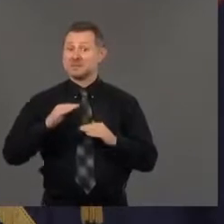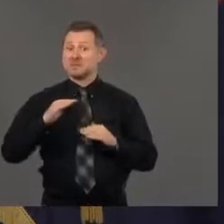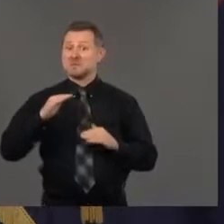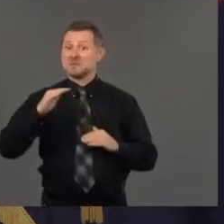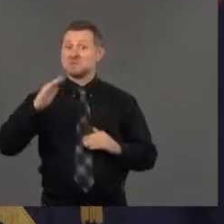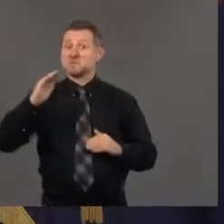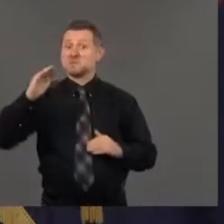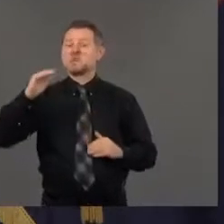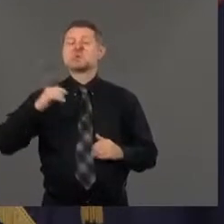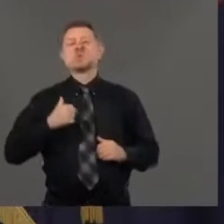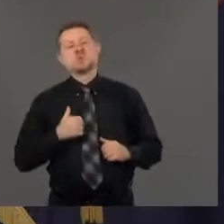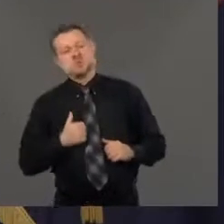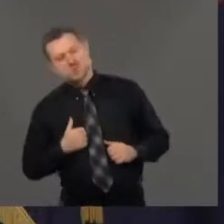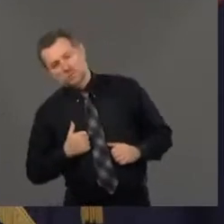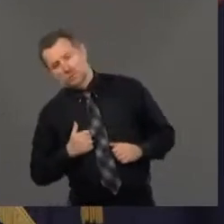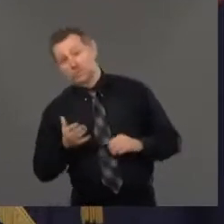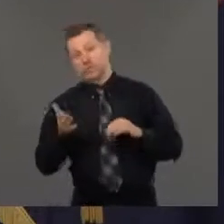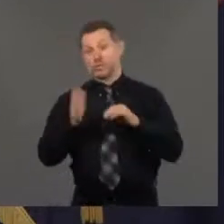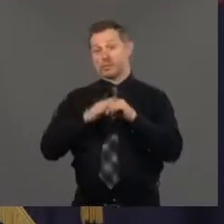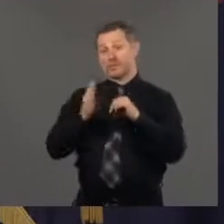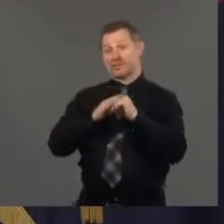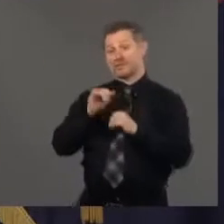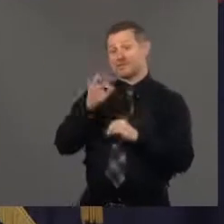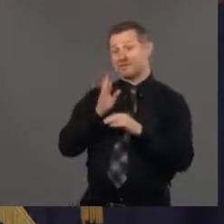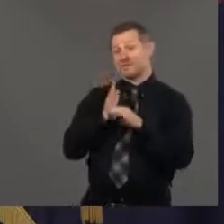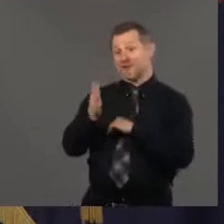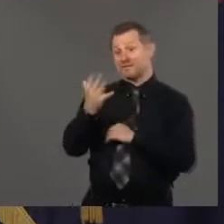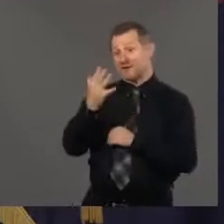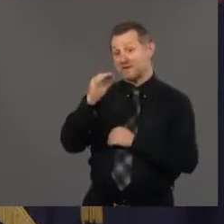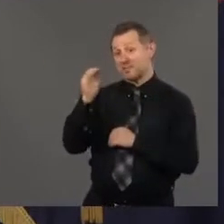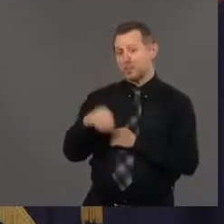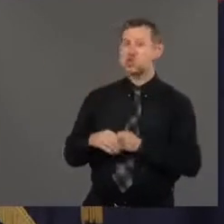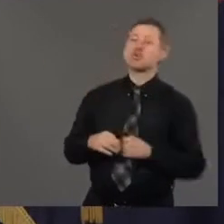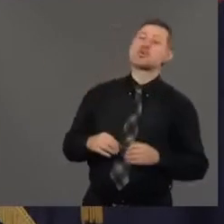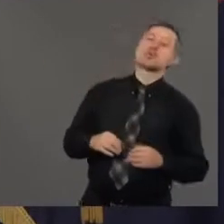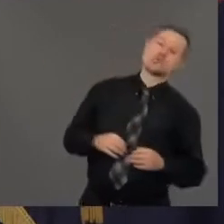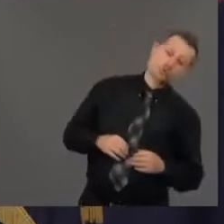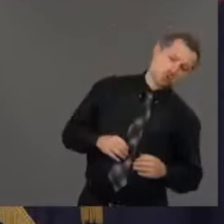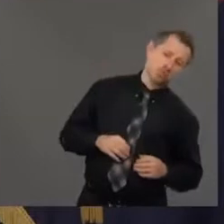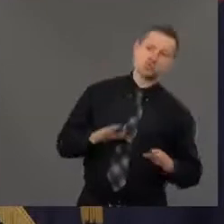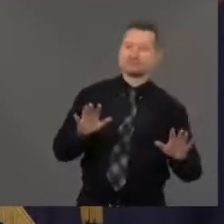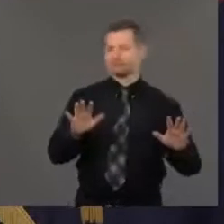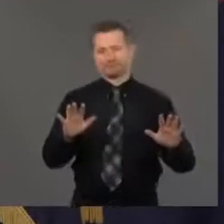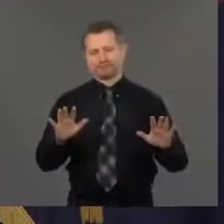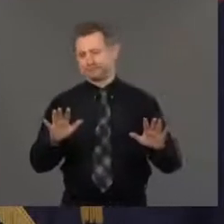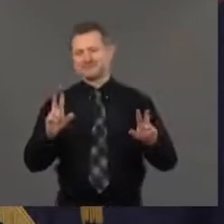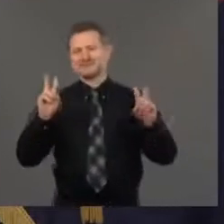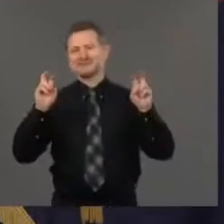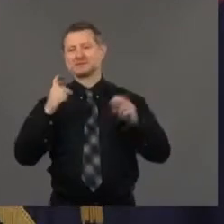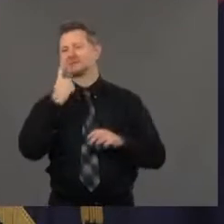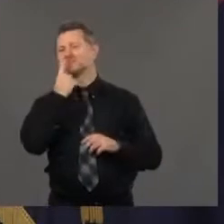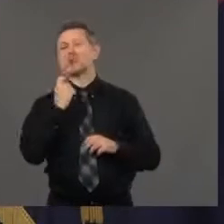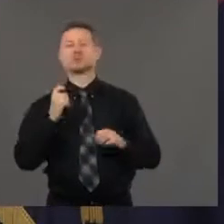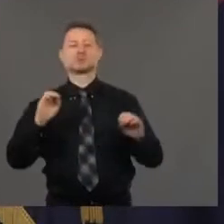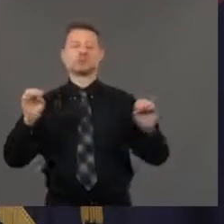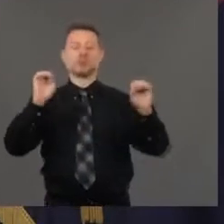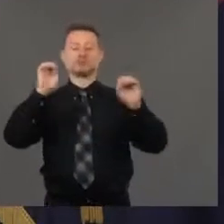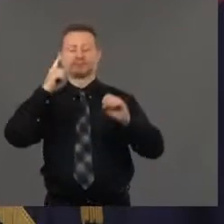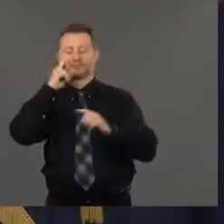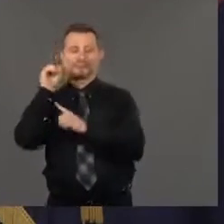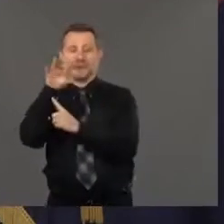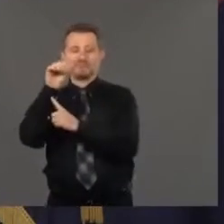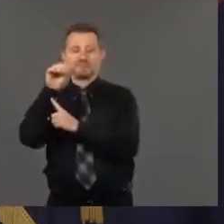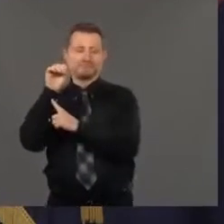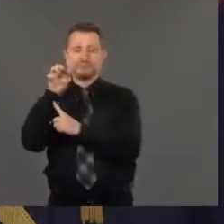number goes up. And if the number goes over 5, you hit the red emergency button. So if you see